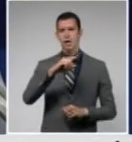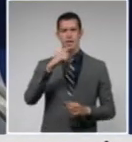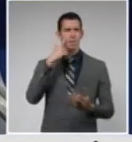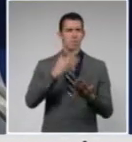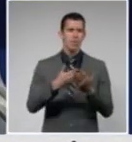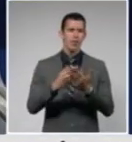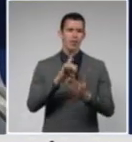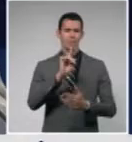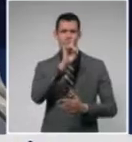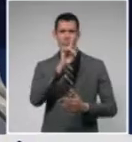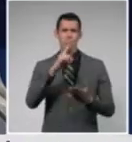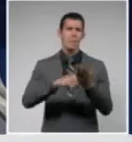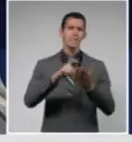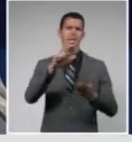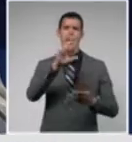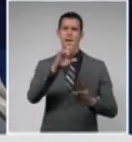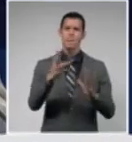cases.